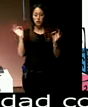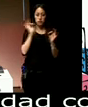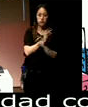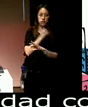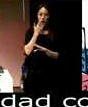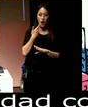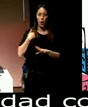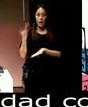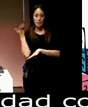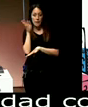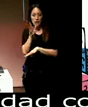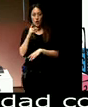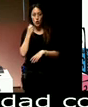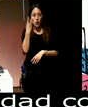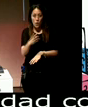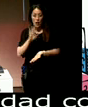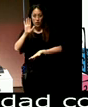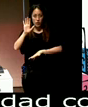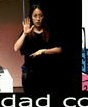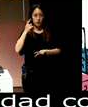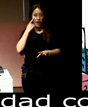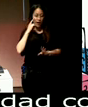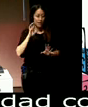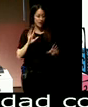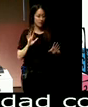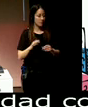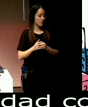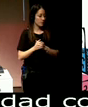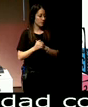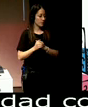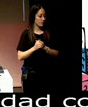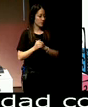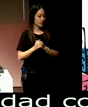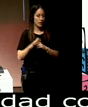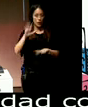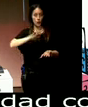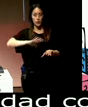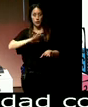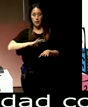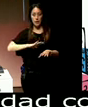think I had to talk in the 5th. Oh, sorry.